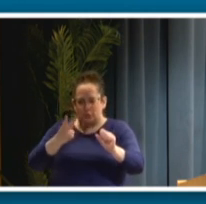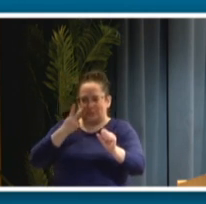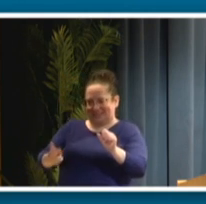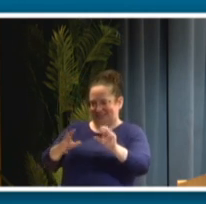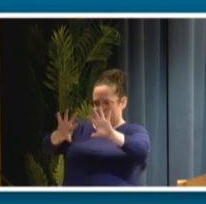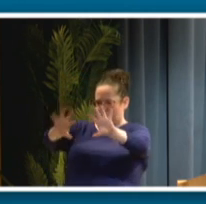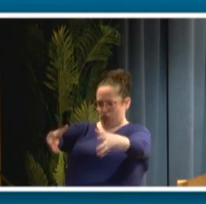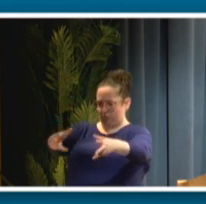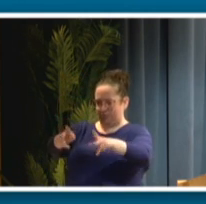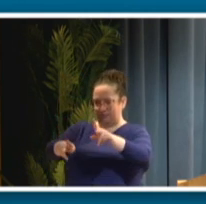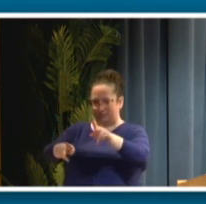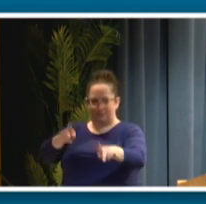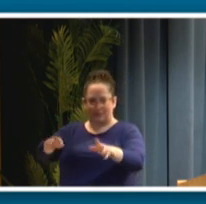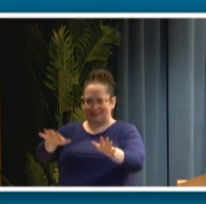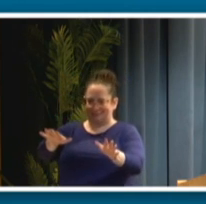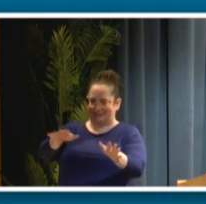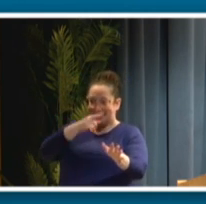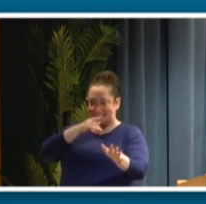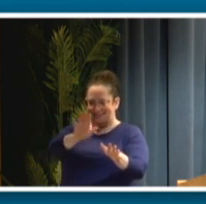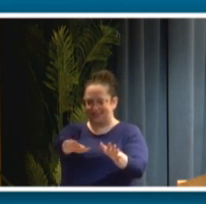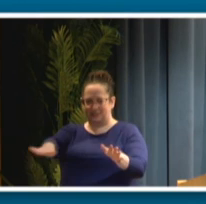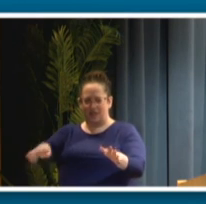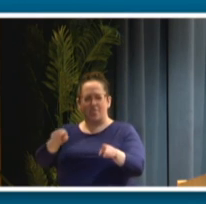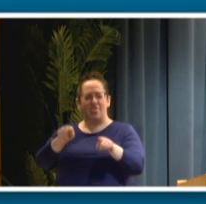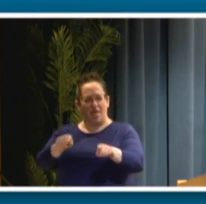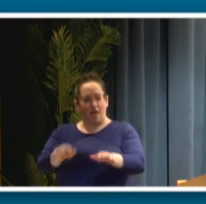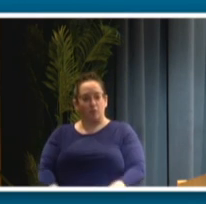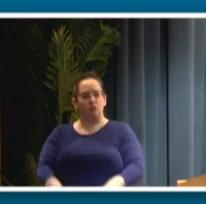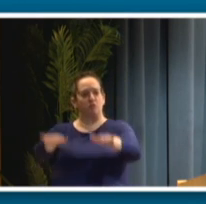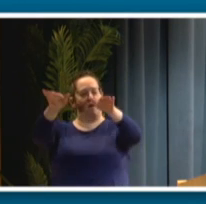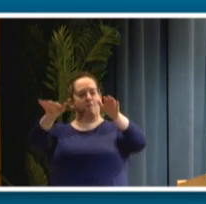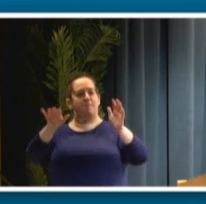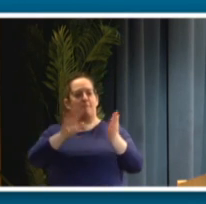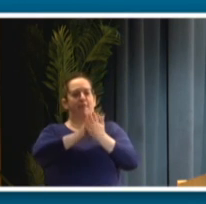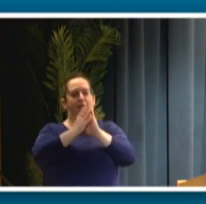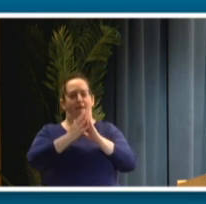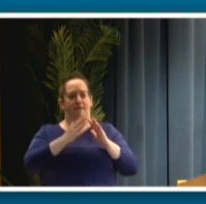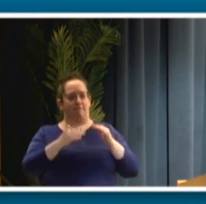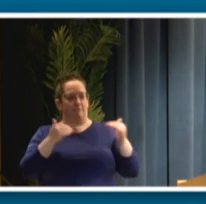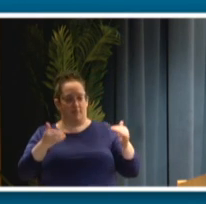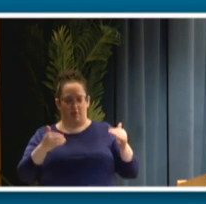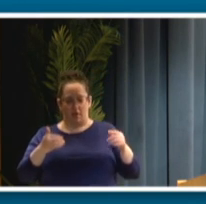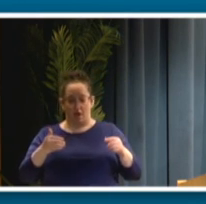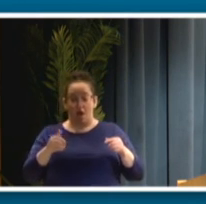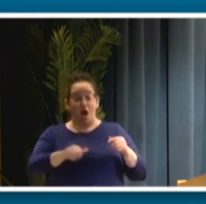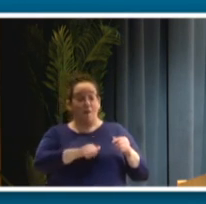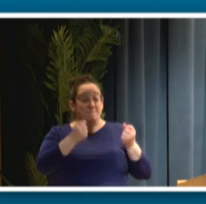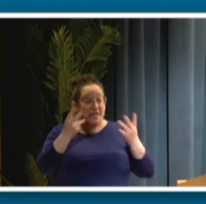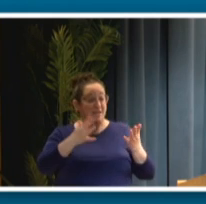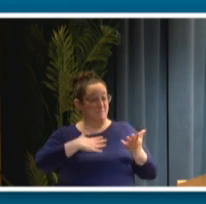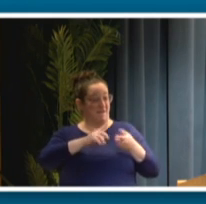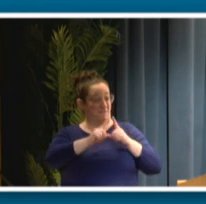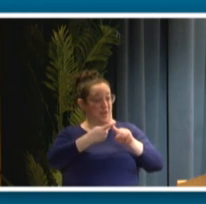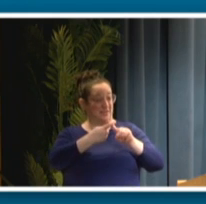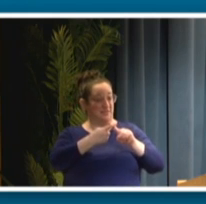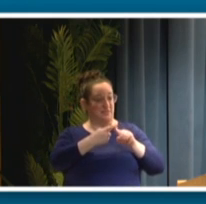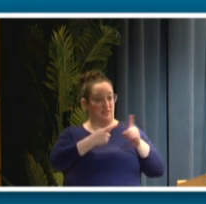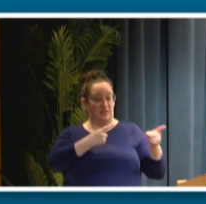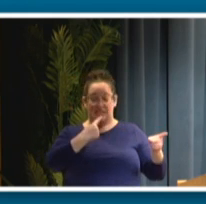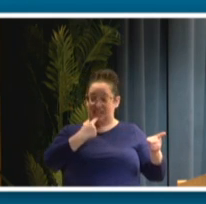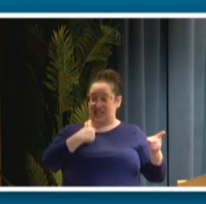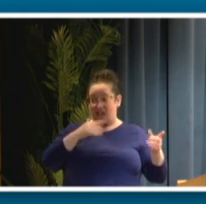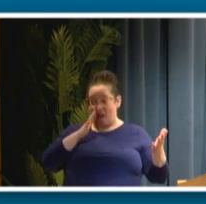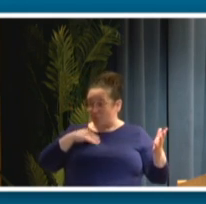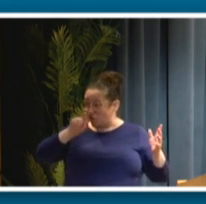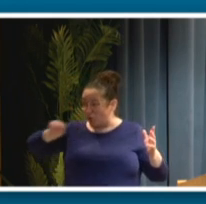become who we all became. And I think, and a lot of my friends are like, yo, thank you. I went to go see your mother today. I went to go check on your mother. I'm going to call your mother. Wow. I went, right? Because